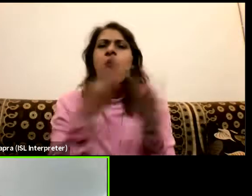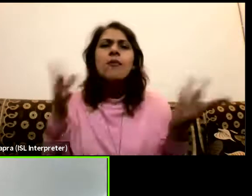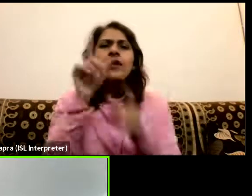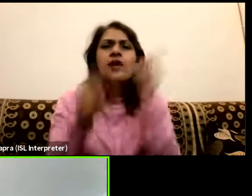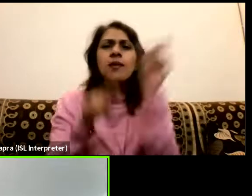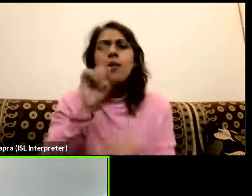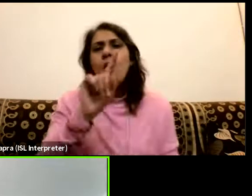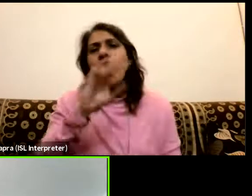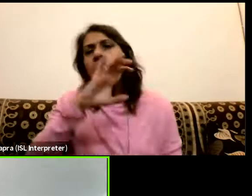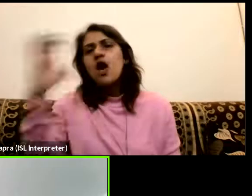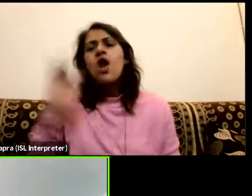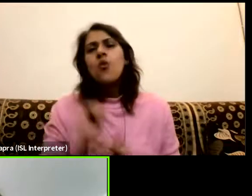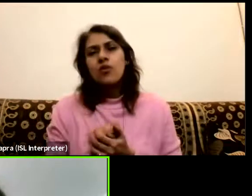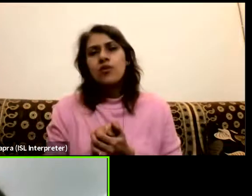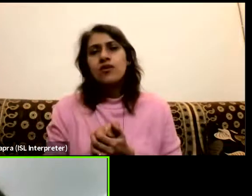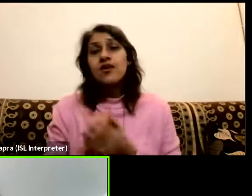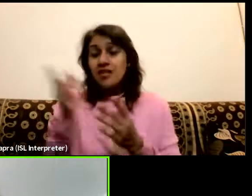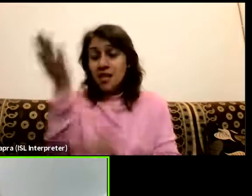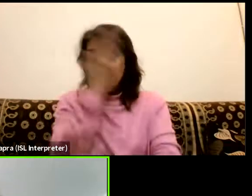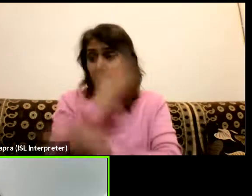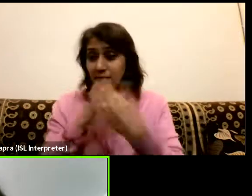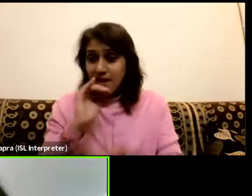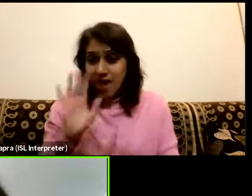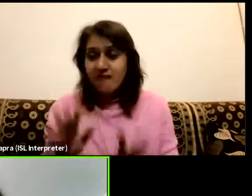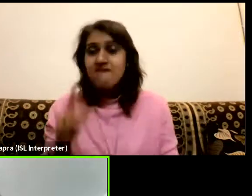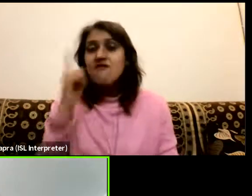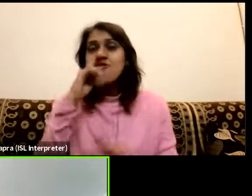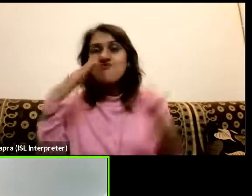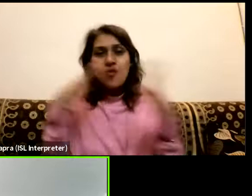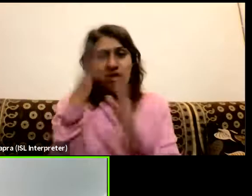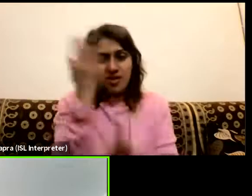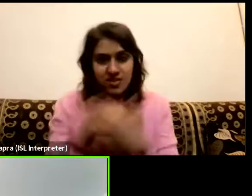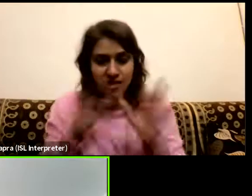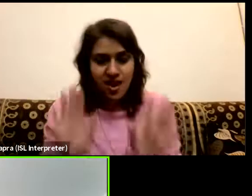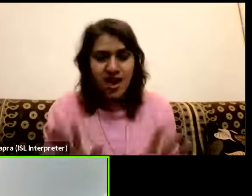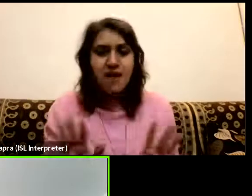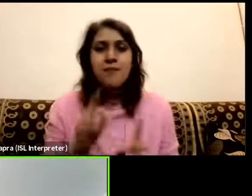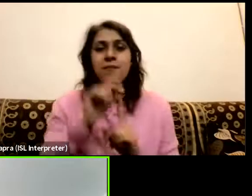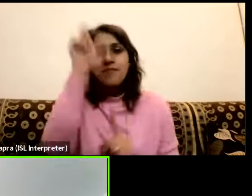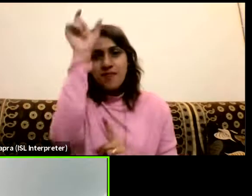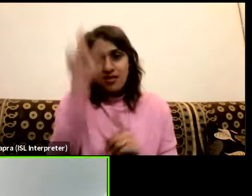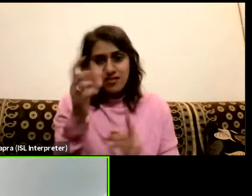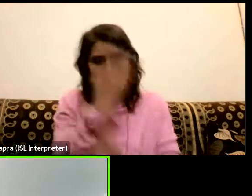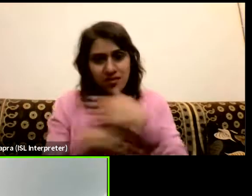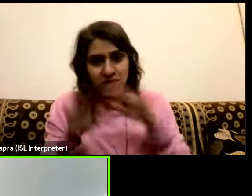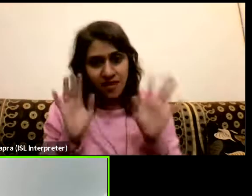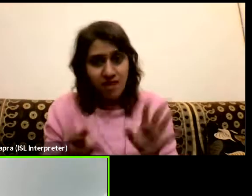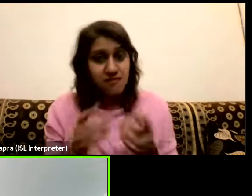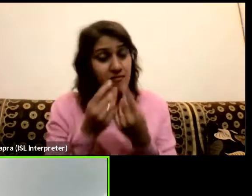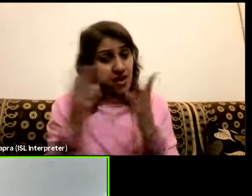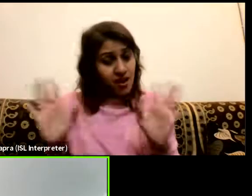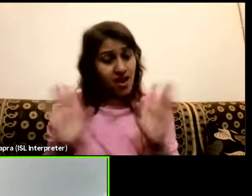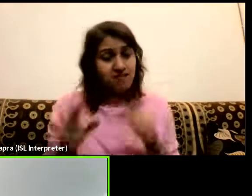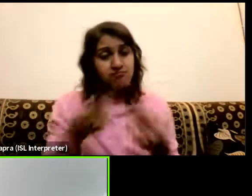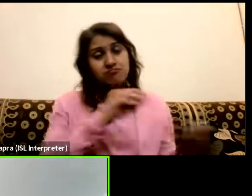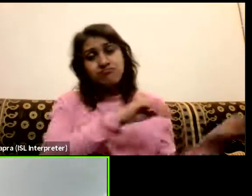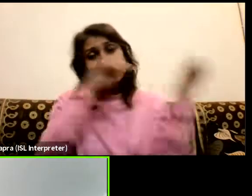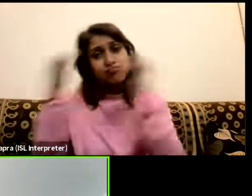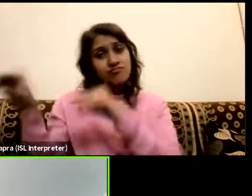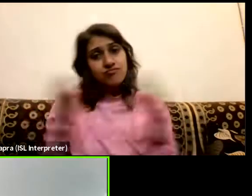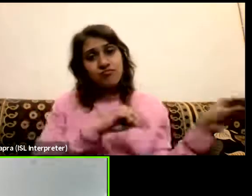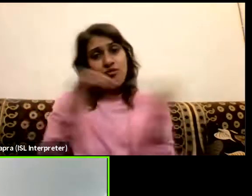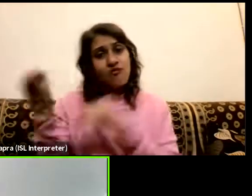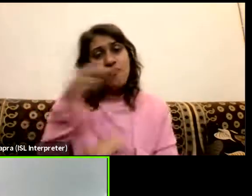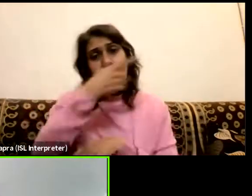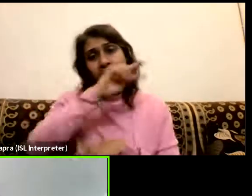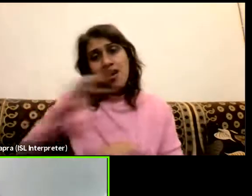will be children with disabilities, women with disabilities, persons with disabilities amongst those people. And therefore, strategies have